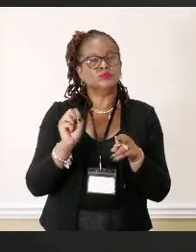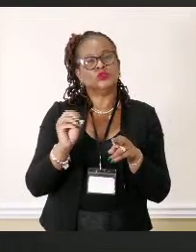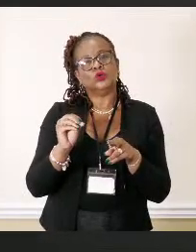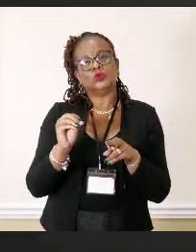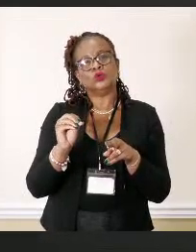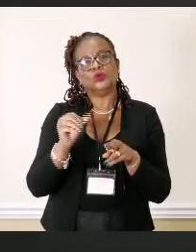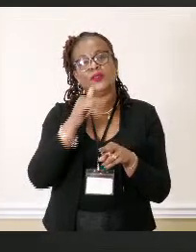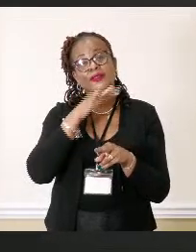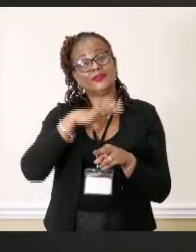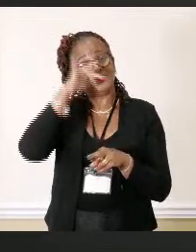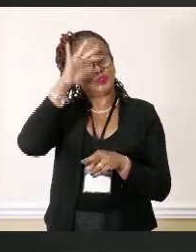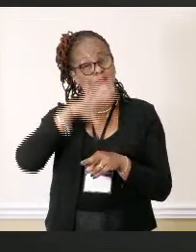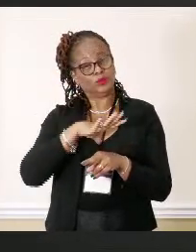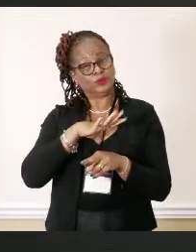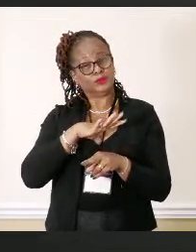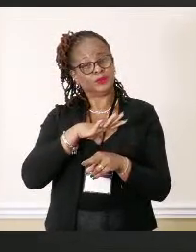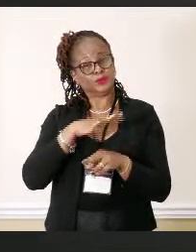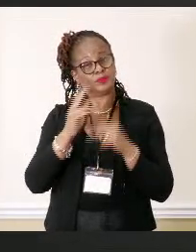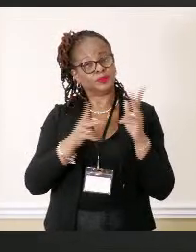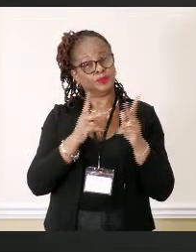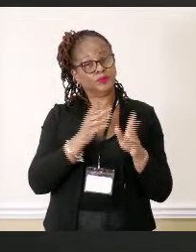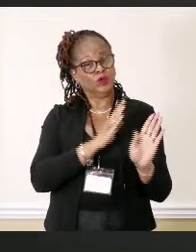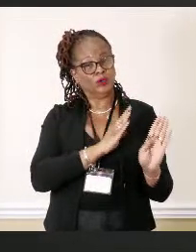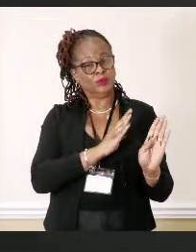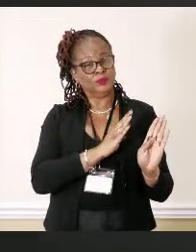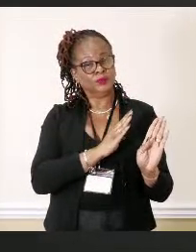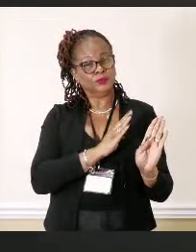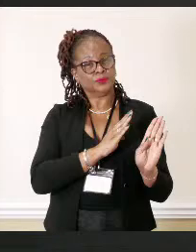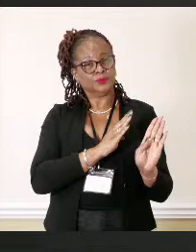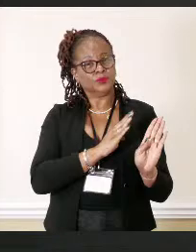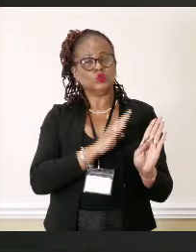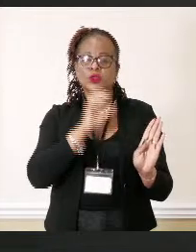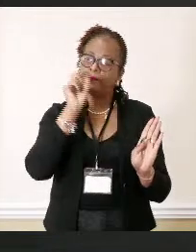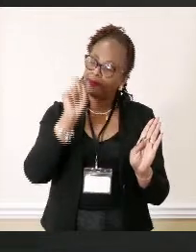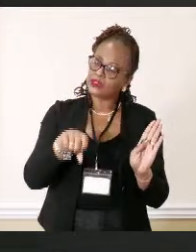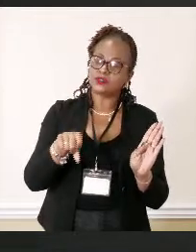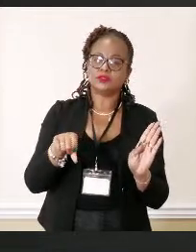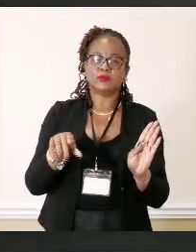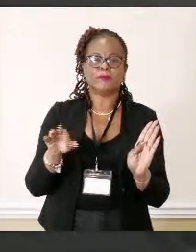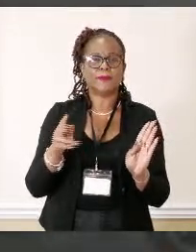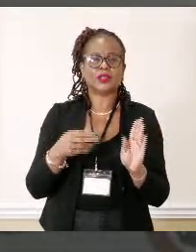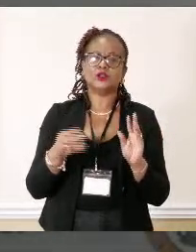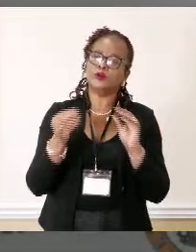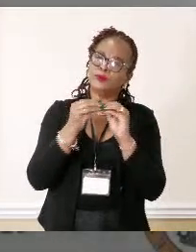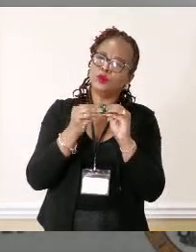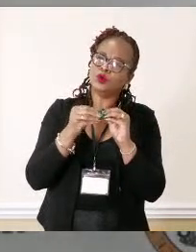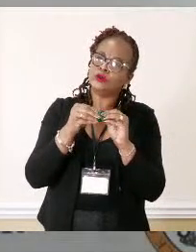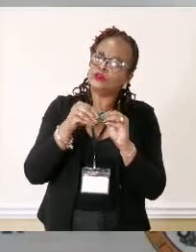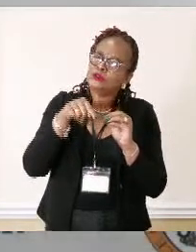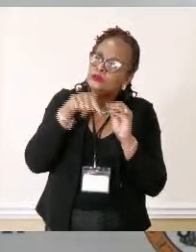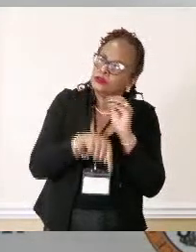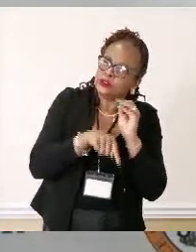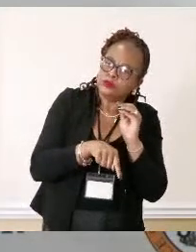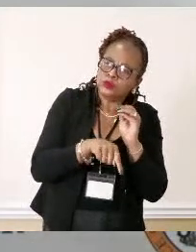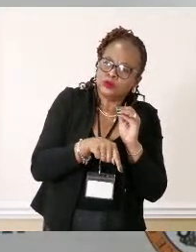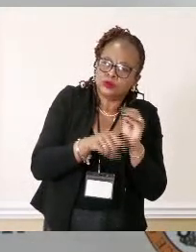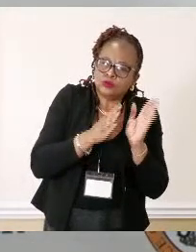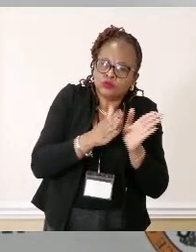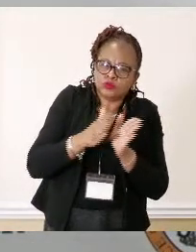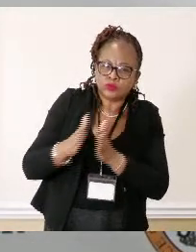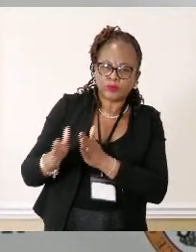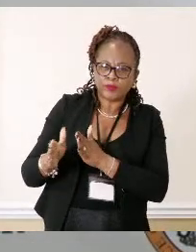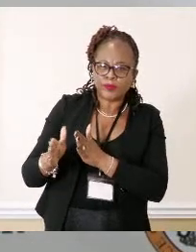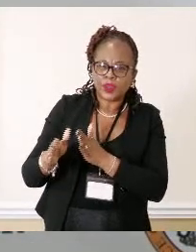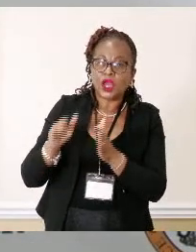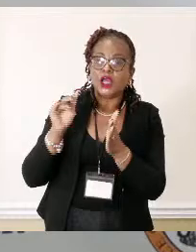So, ladies and gentlemen, citizens, residents, we must return to heightened surveillance and also